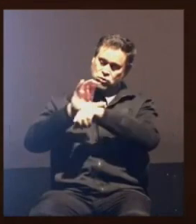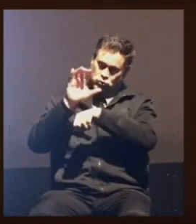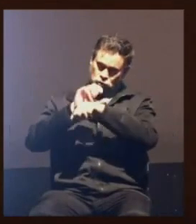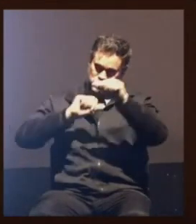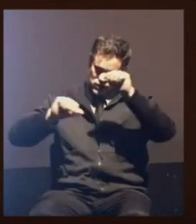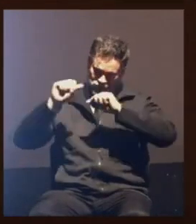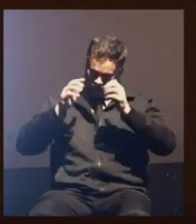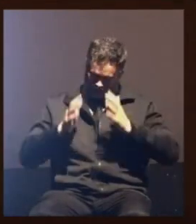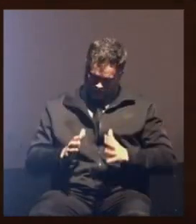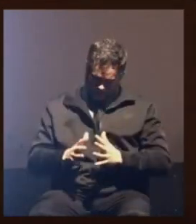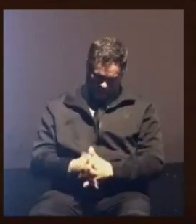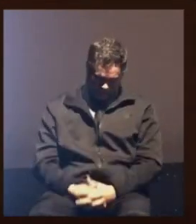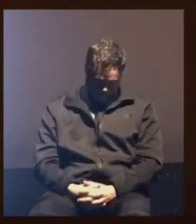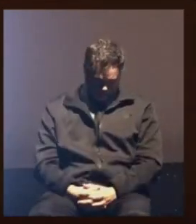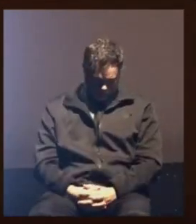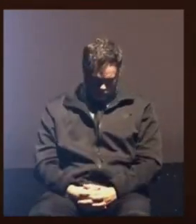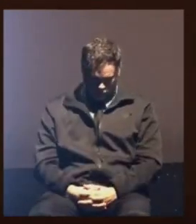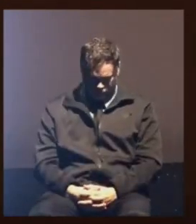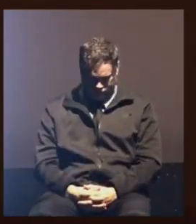scientists.